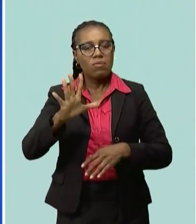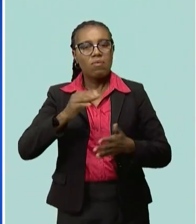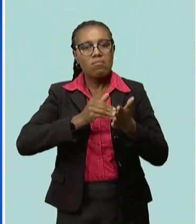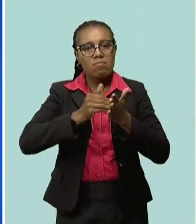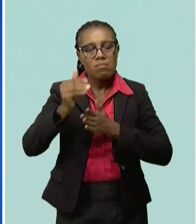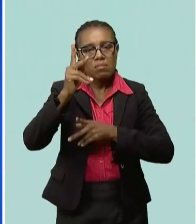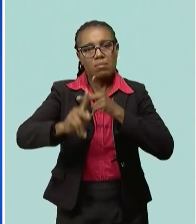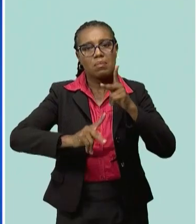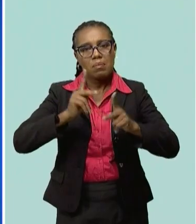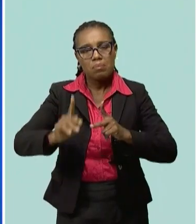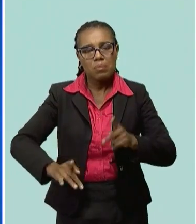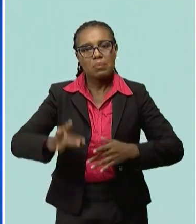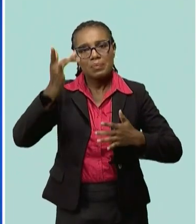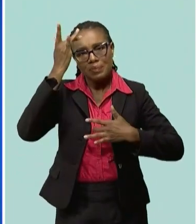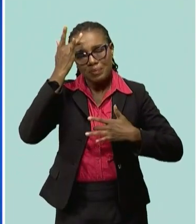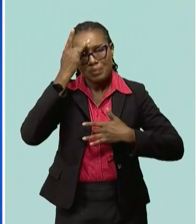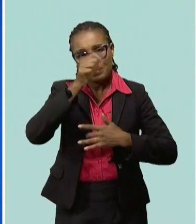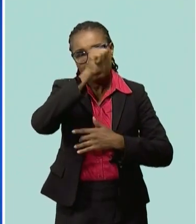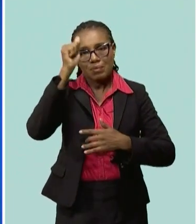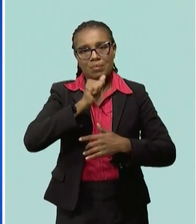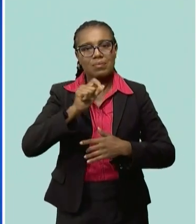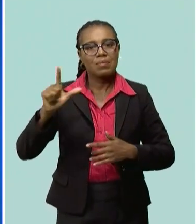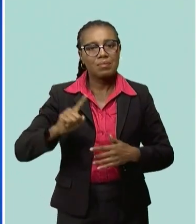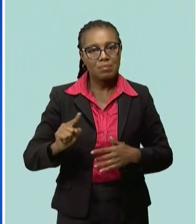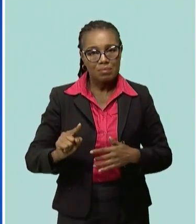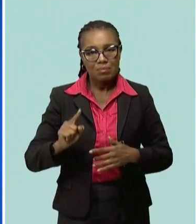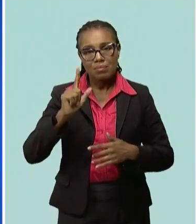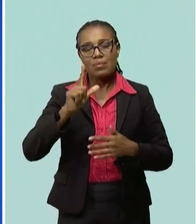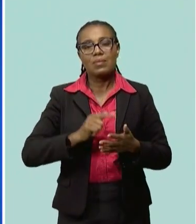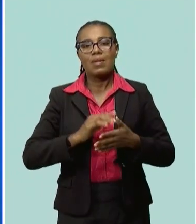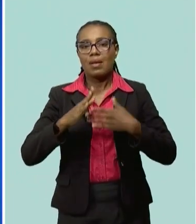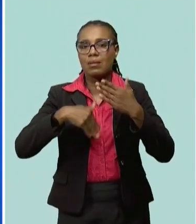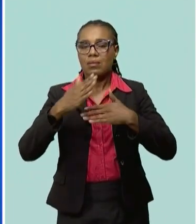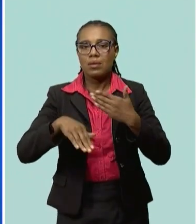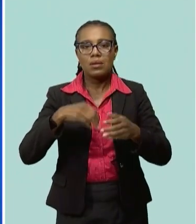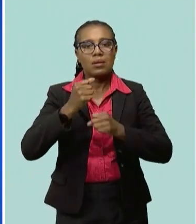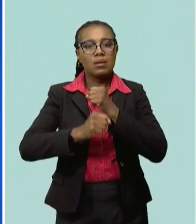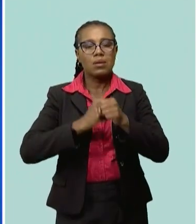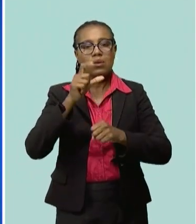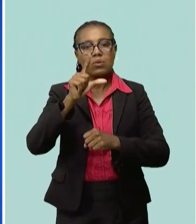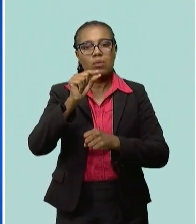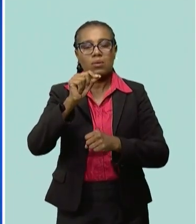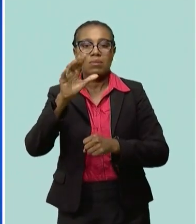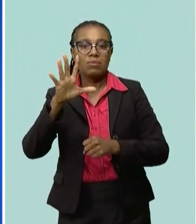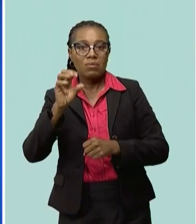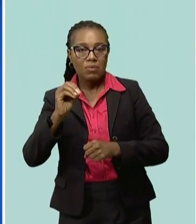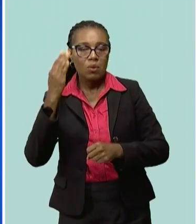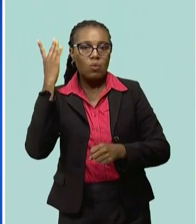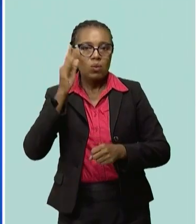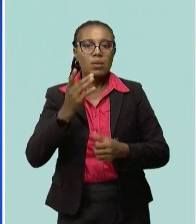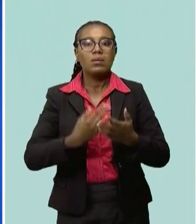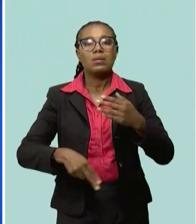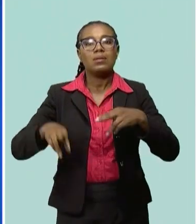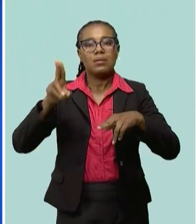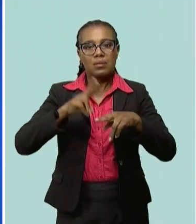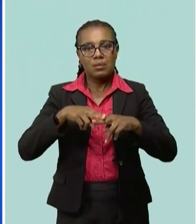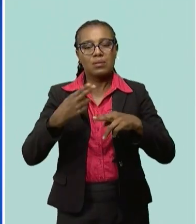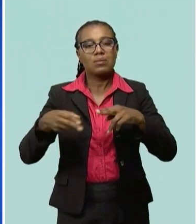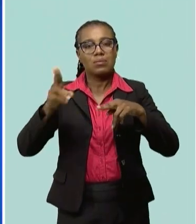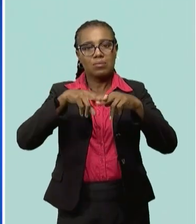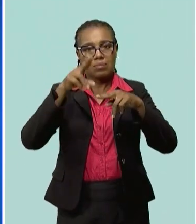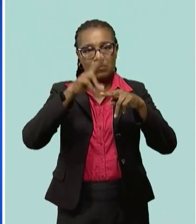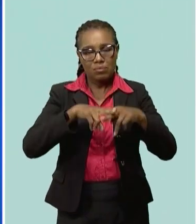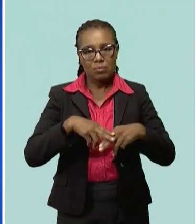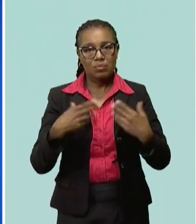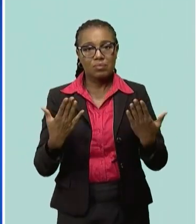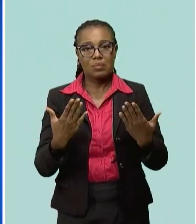affected, and these numbers will increase to 155 million by 2050. The region itself has about